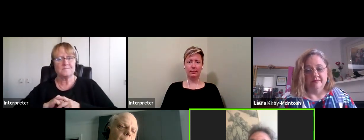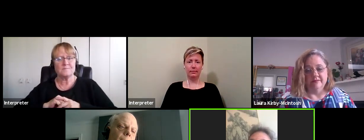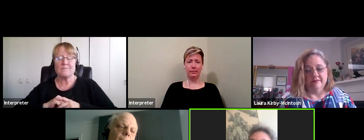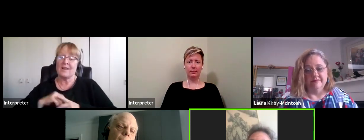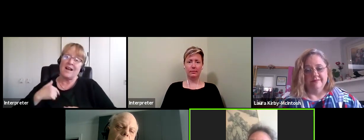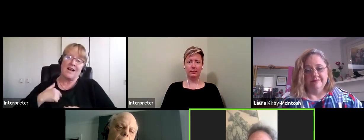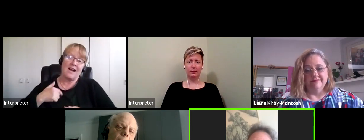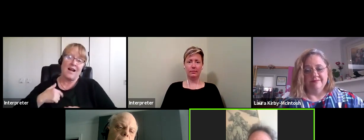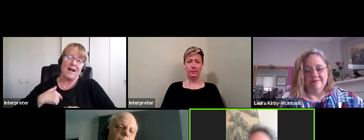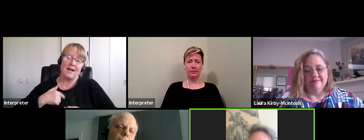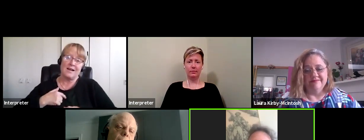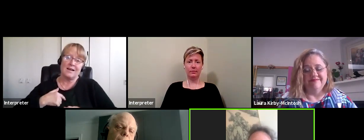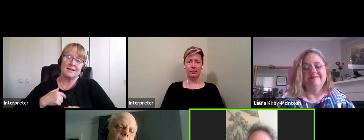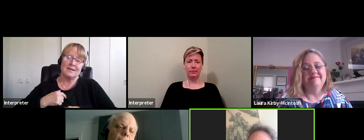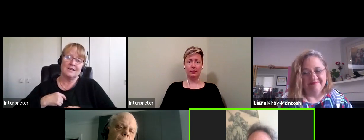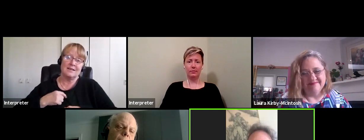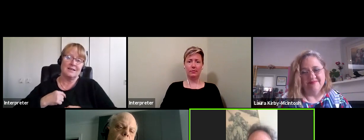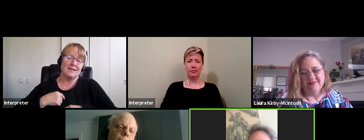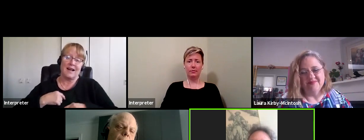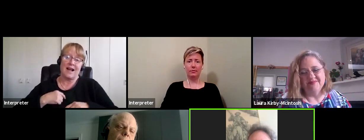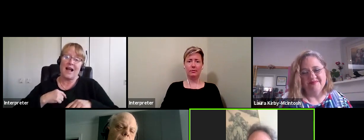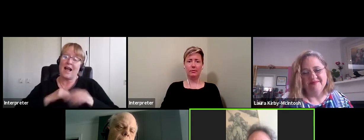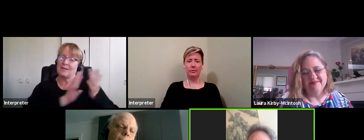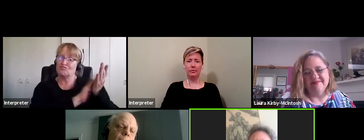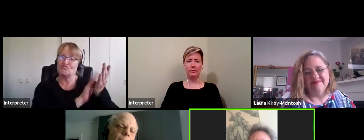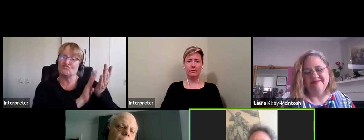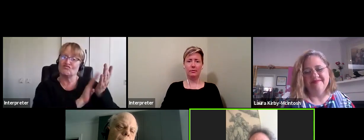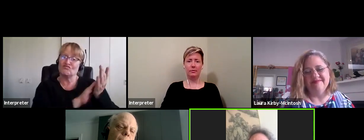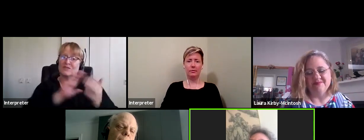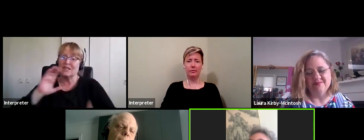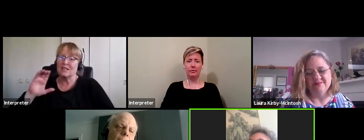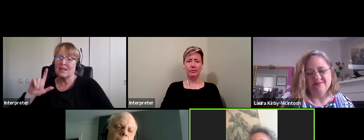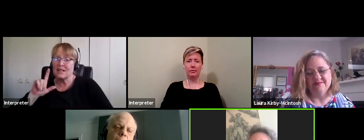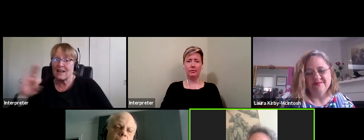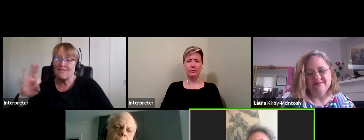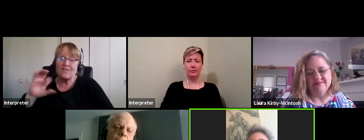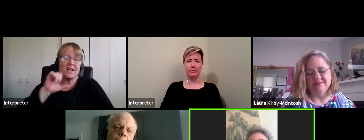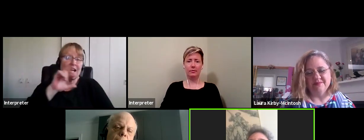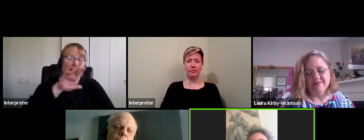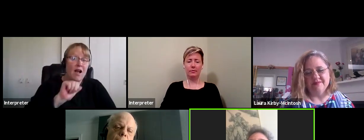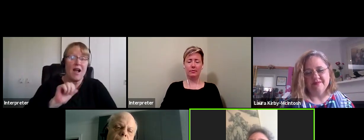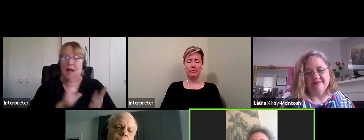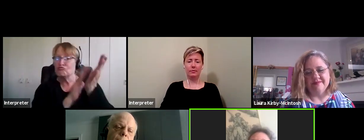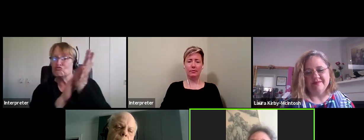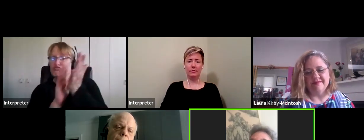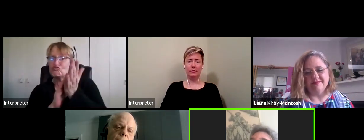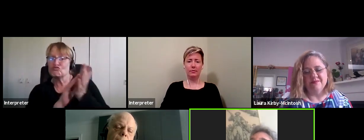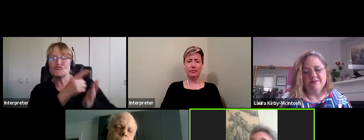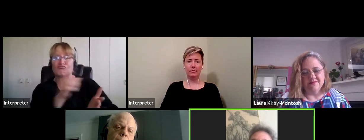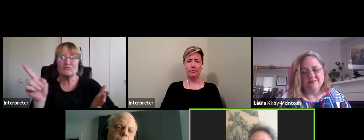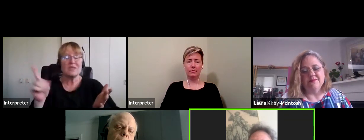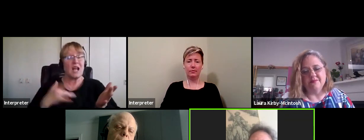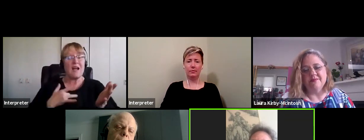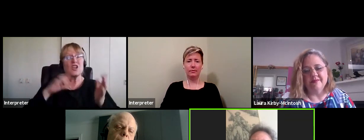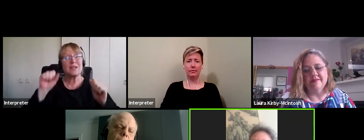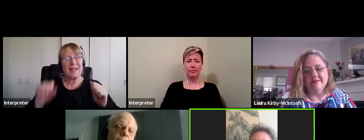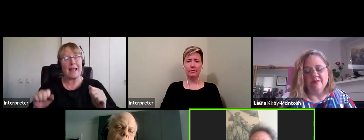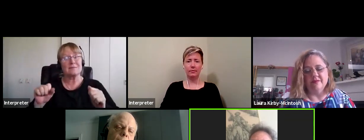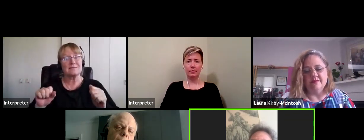to Elspeth, and shout out to Cliff and Clara. I think we can hold a town hall for